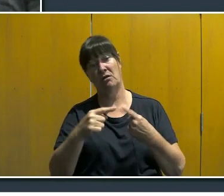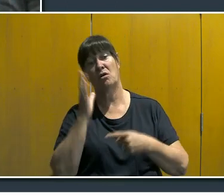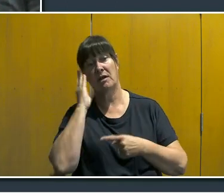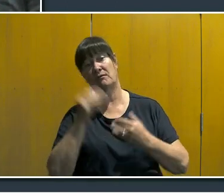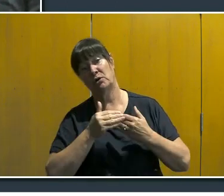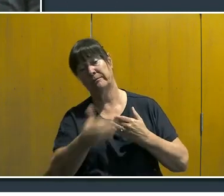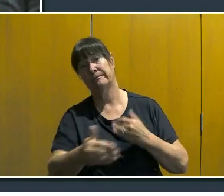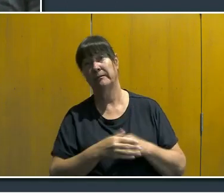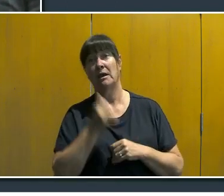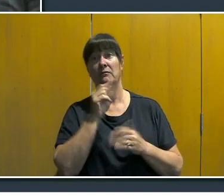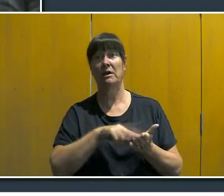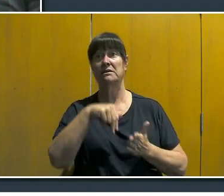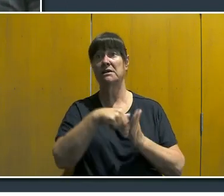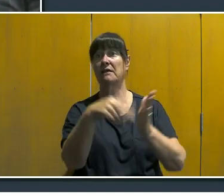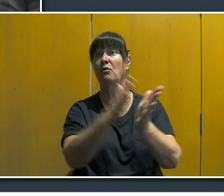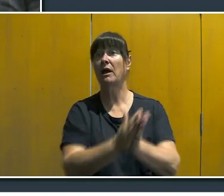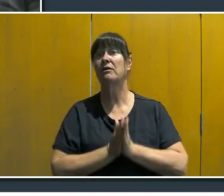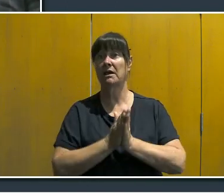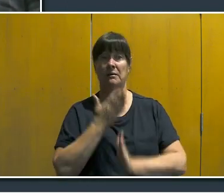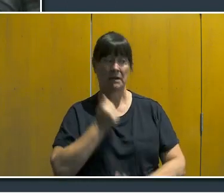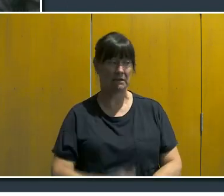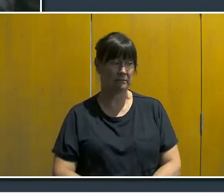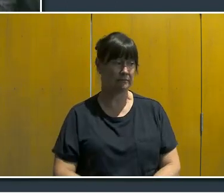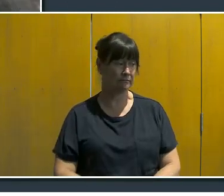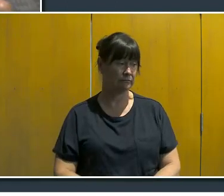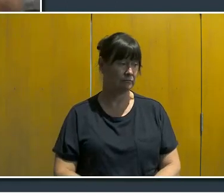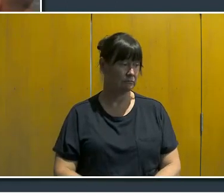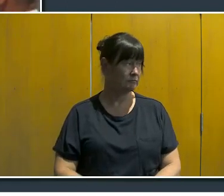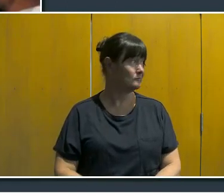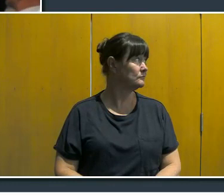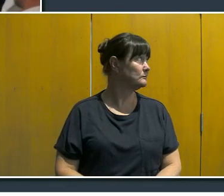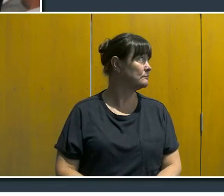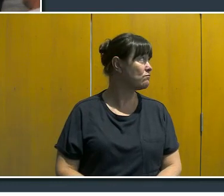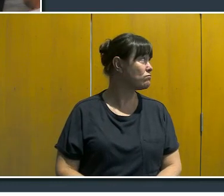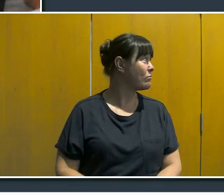all stand just to do our closing karakia.